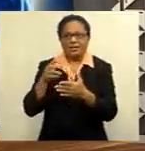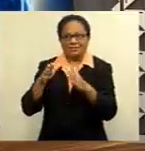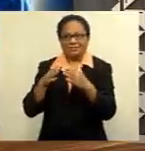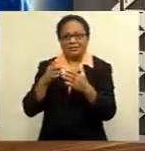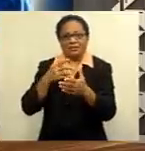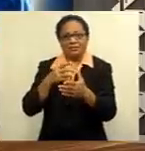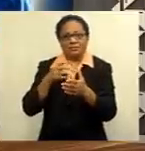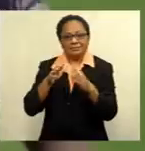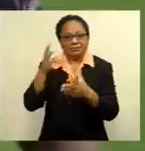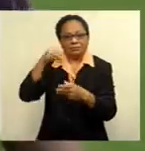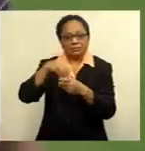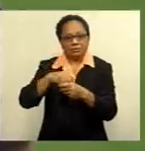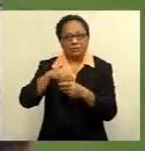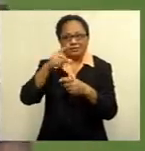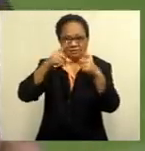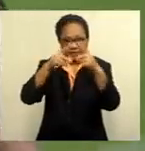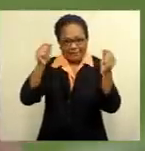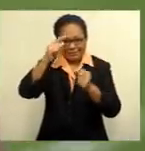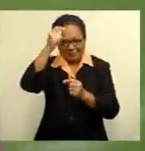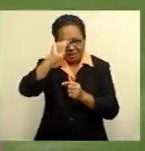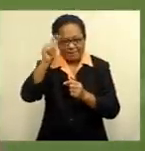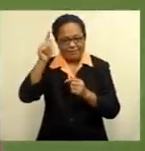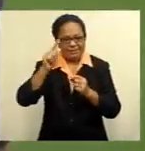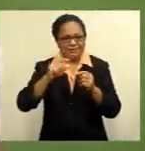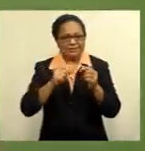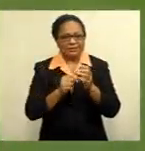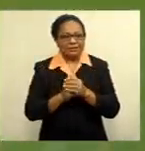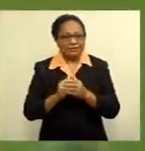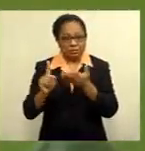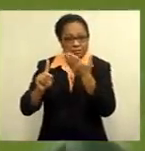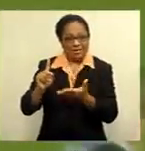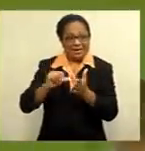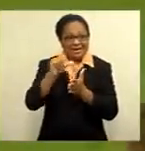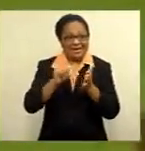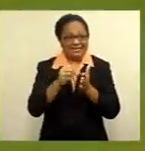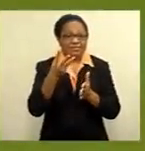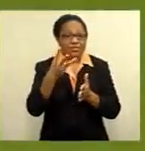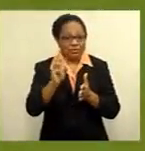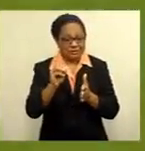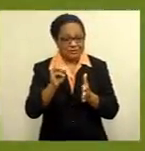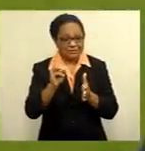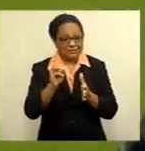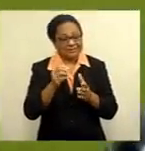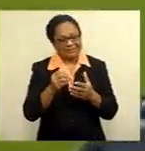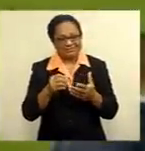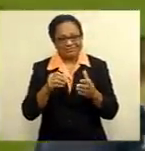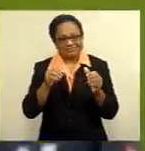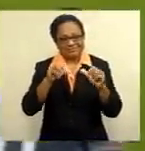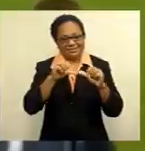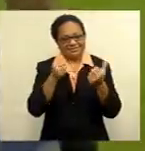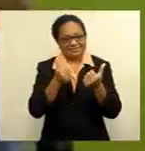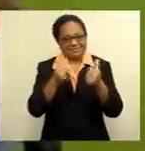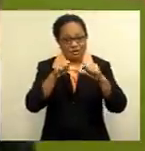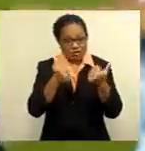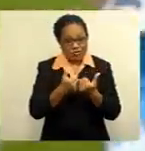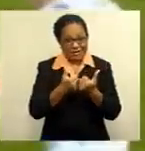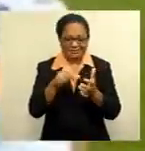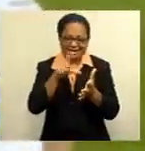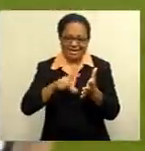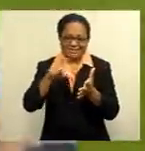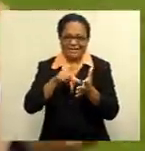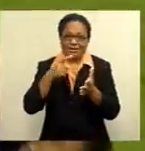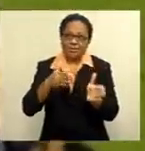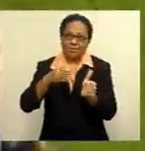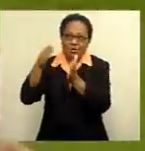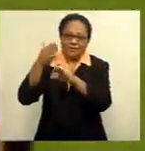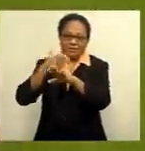club Toyota Shoki Shuttles. The 30-year-old was allowed an early release from his contract with Bath for a deal he says will help